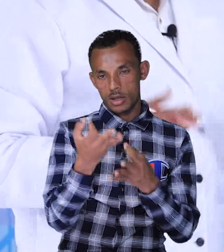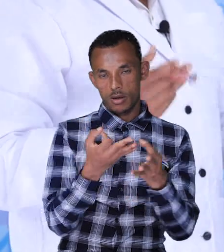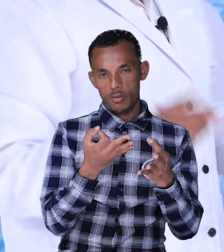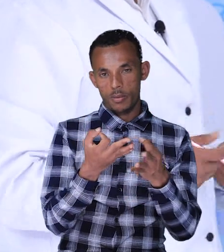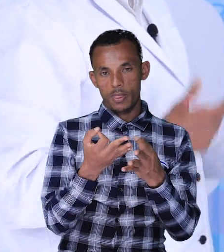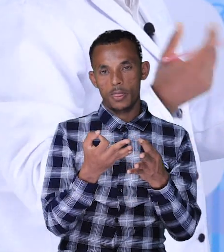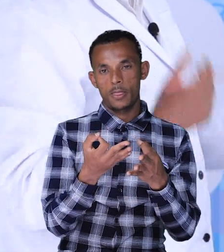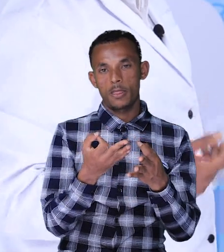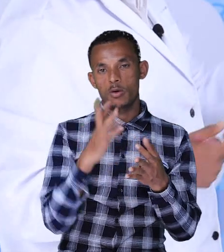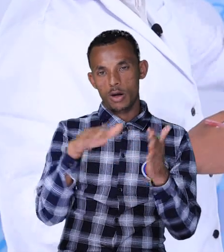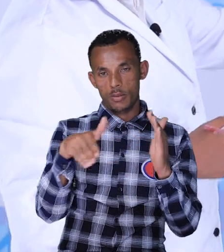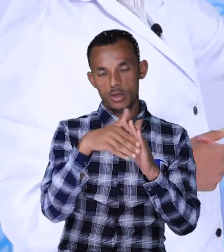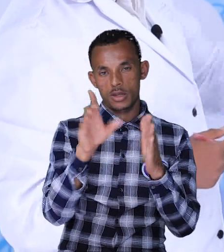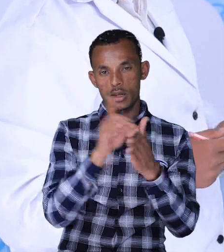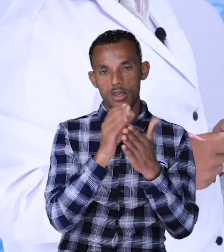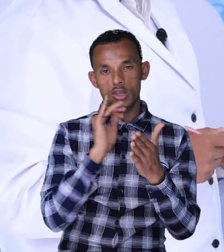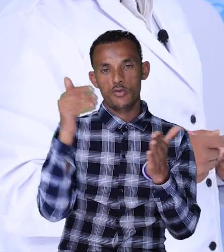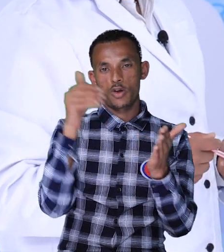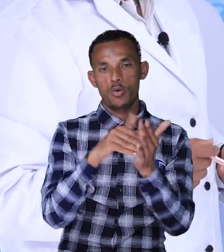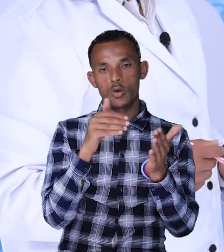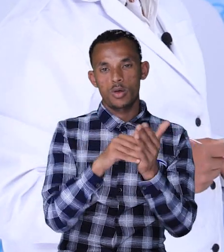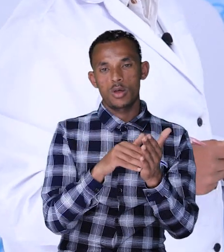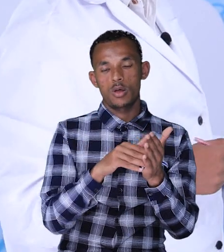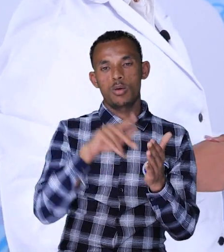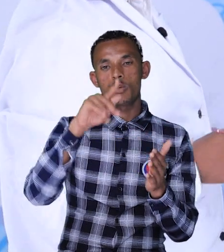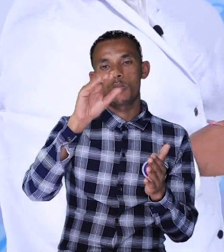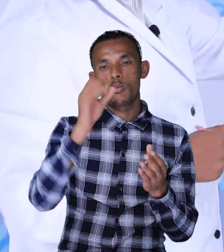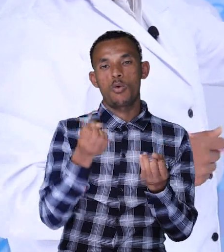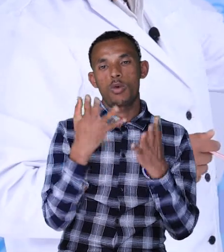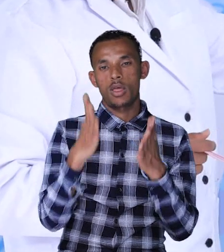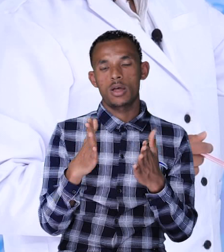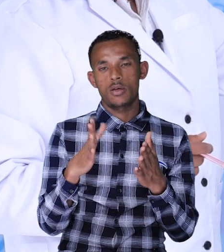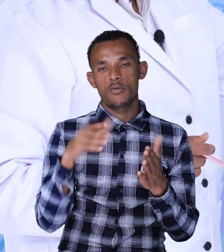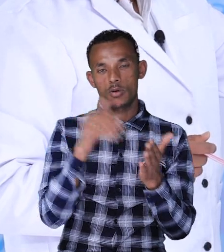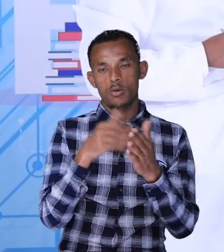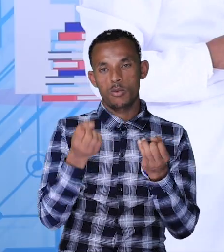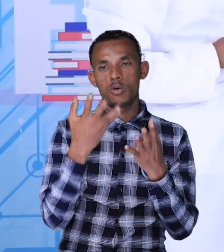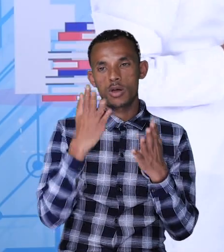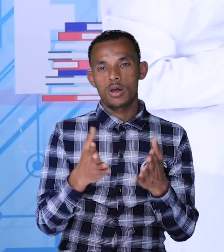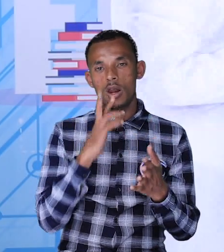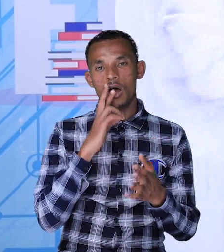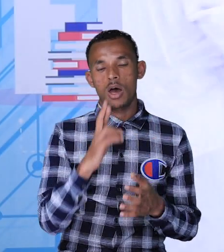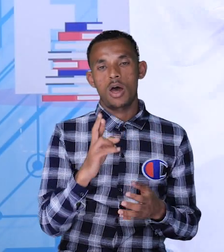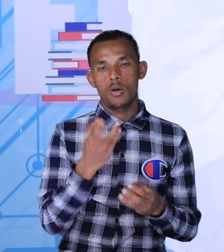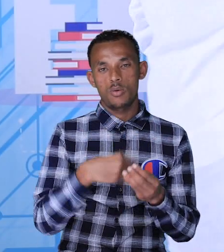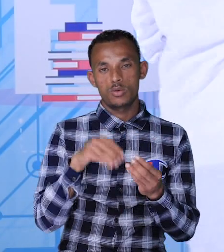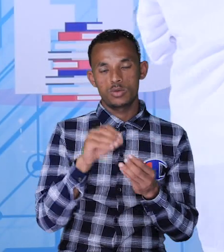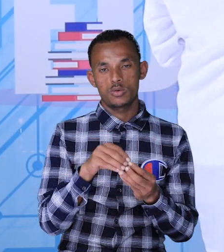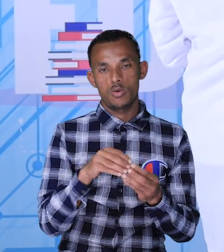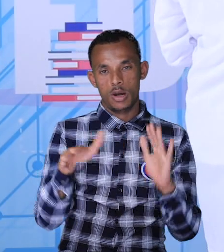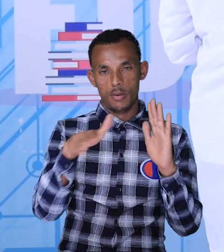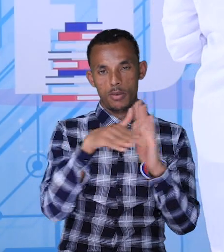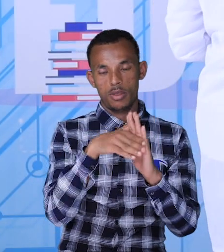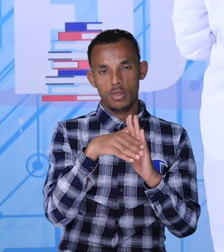describing or representing data is frequency polygon. This frequency polygon also